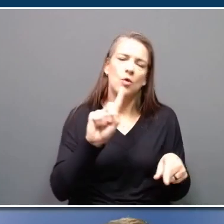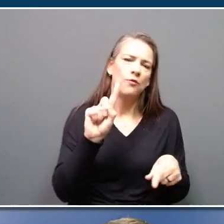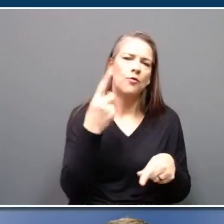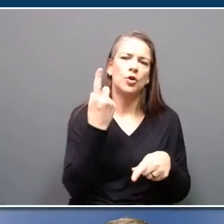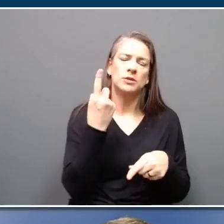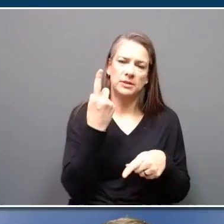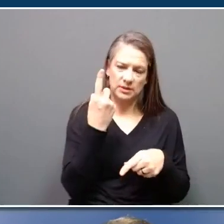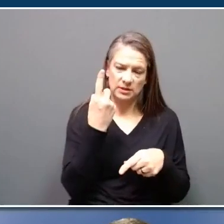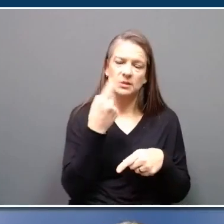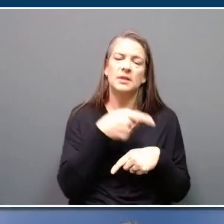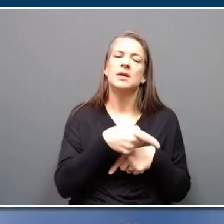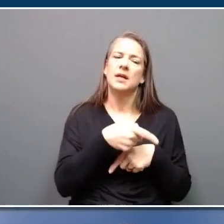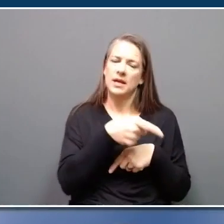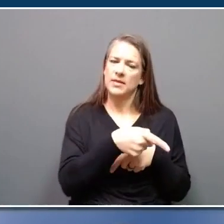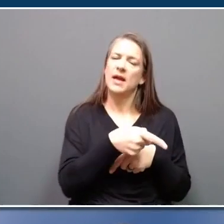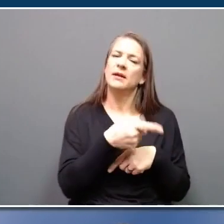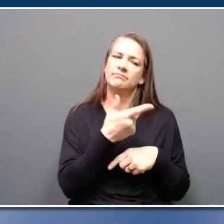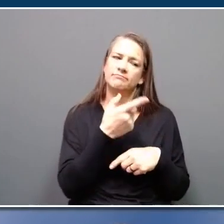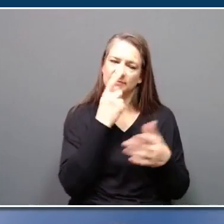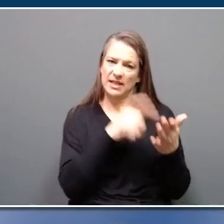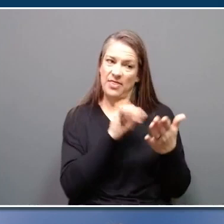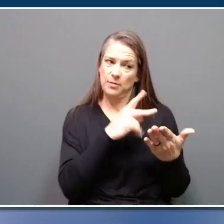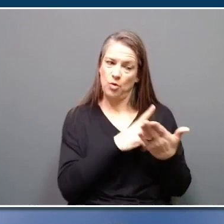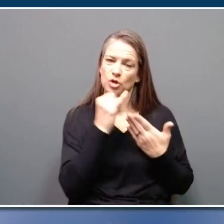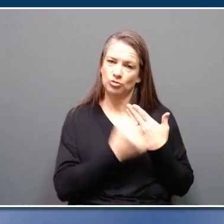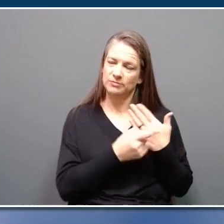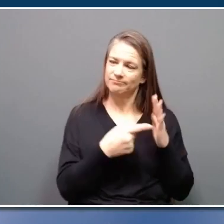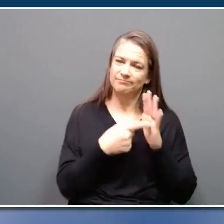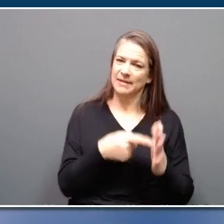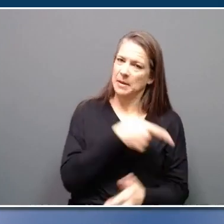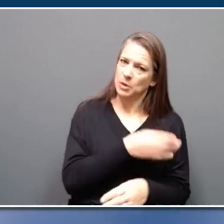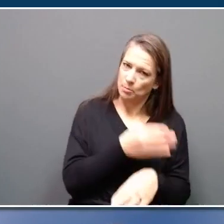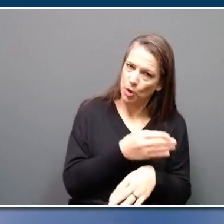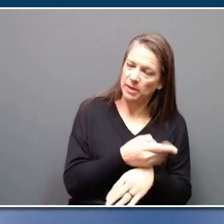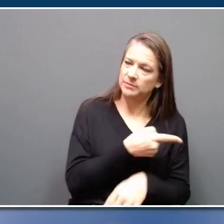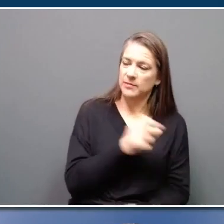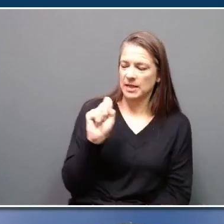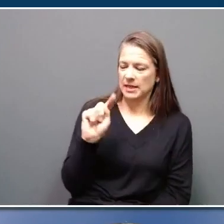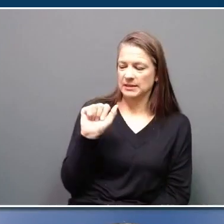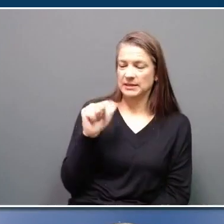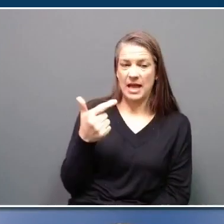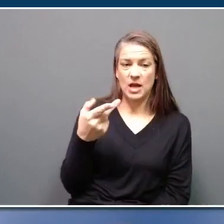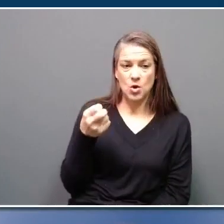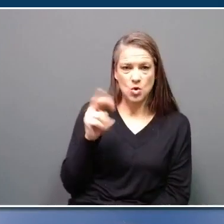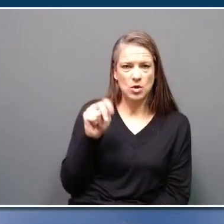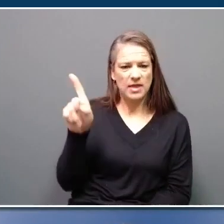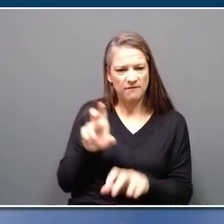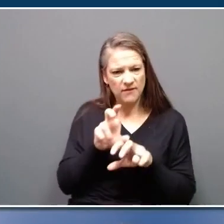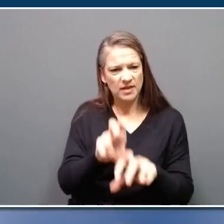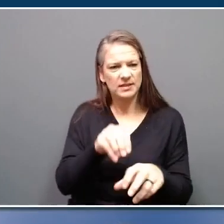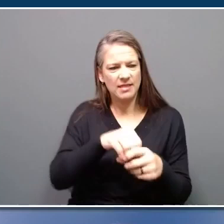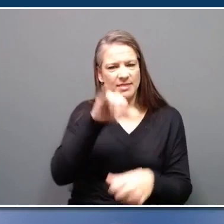of the project is a testament to the worldwide appeal of bourbon. Staghorn's investment is a welcome addition to Garrett